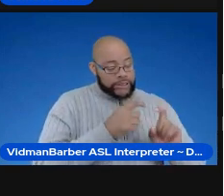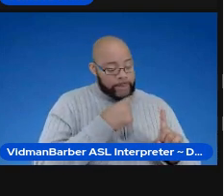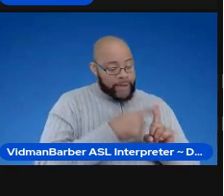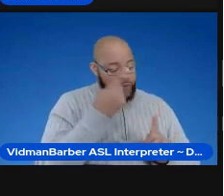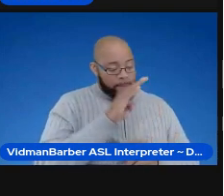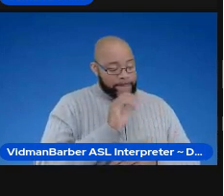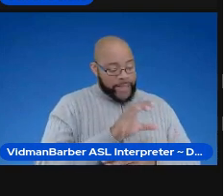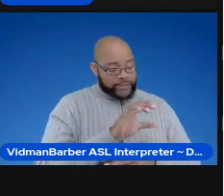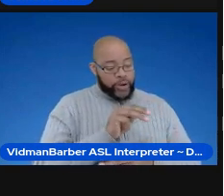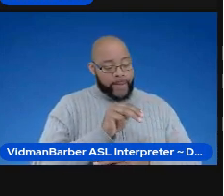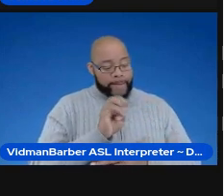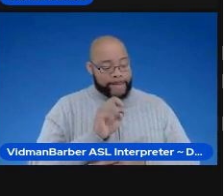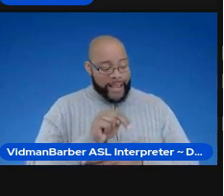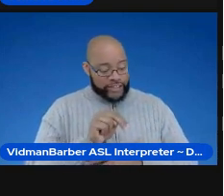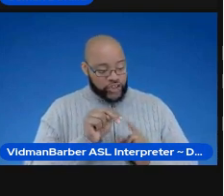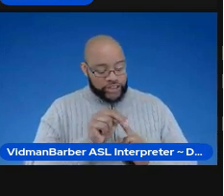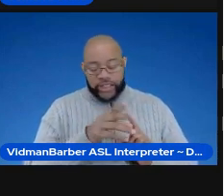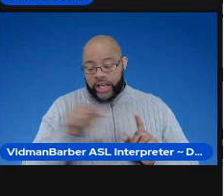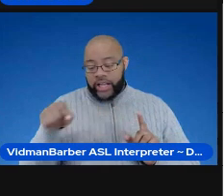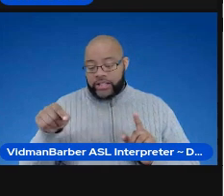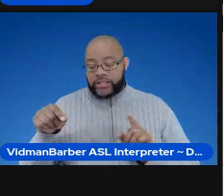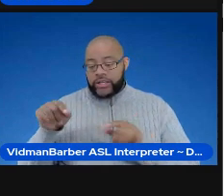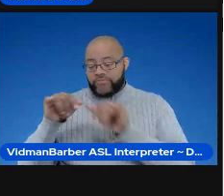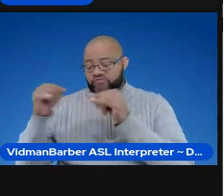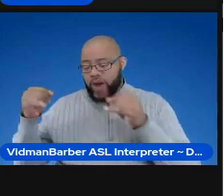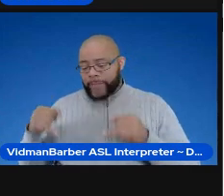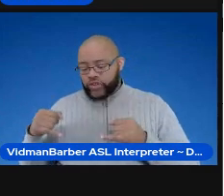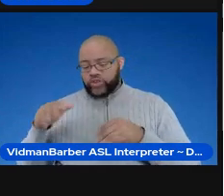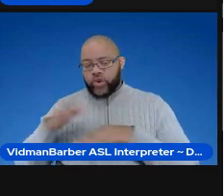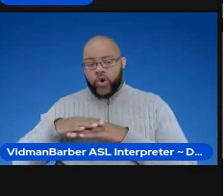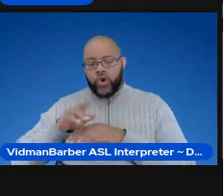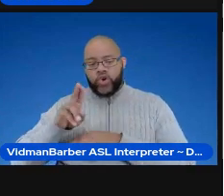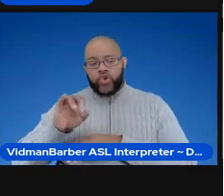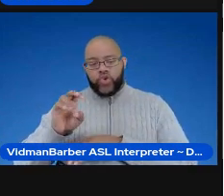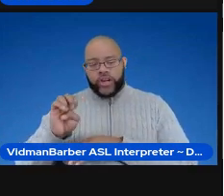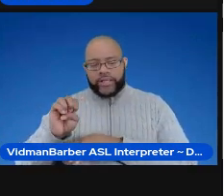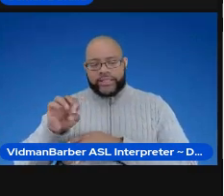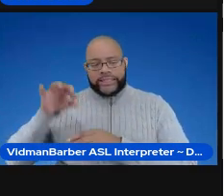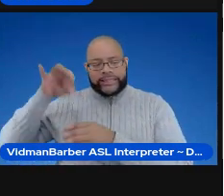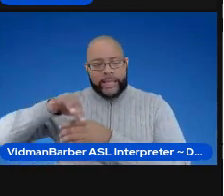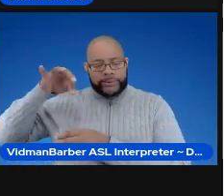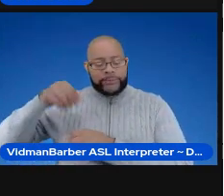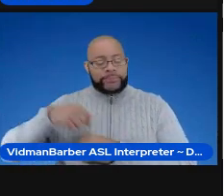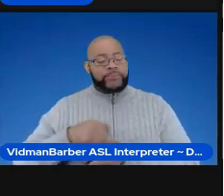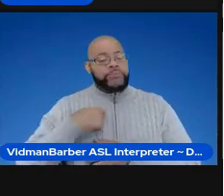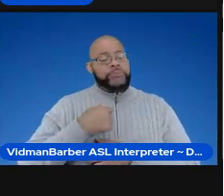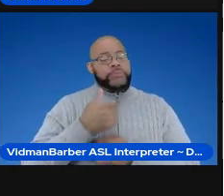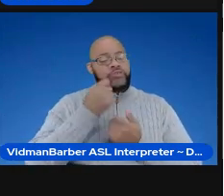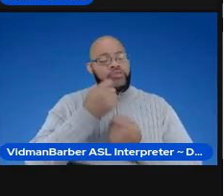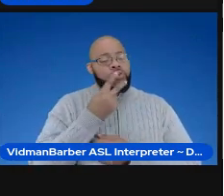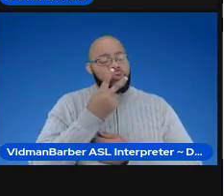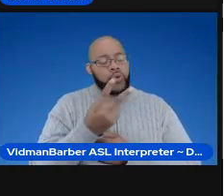bacterial meningitis and the parameters on the urine dipstick. Interestingly, we saw that